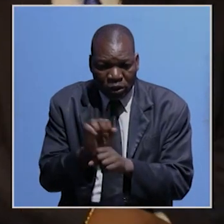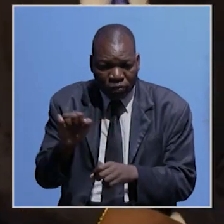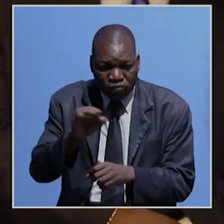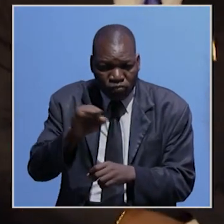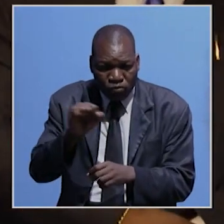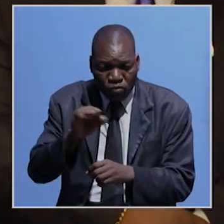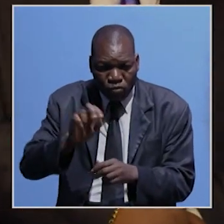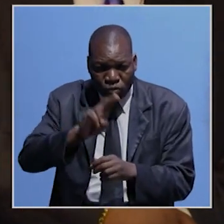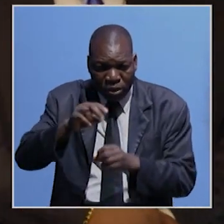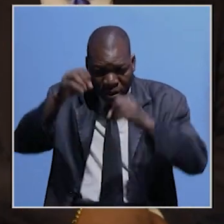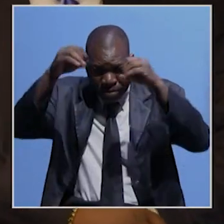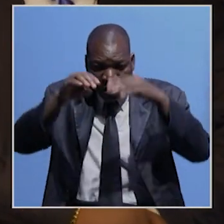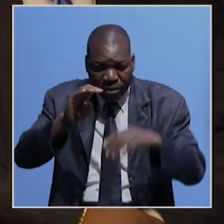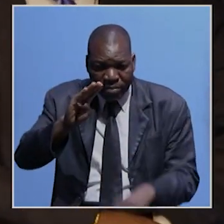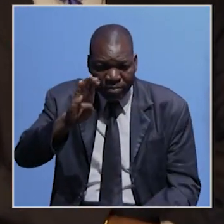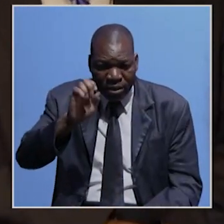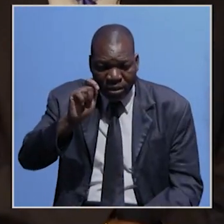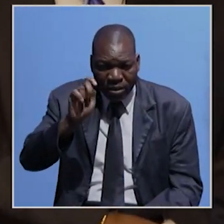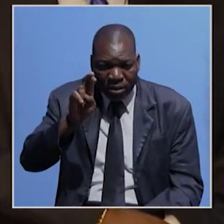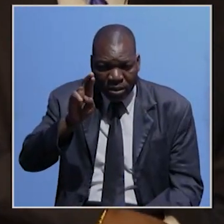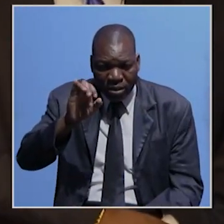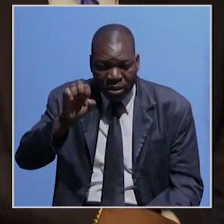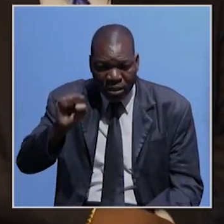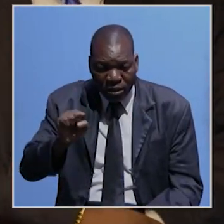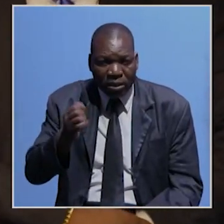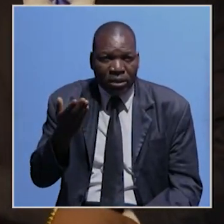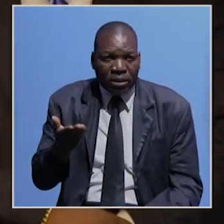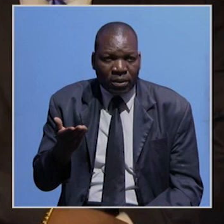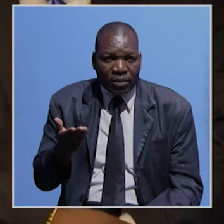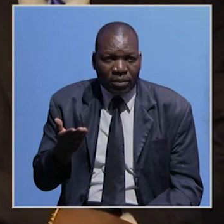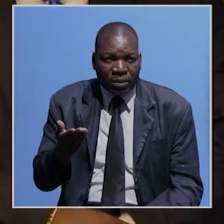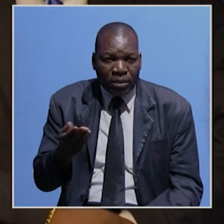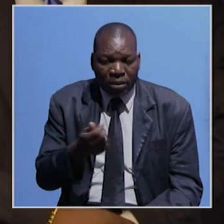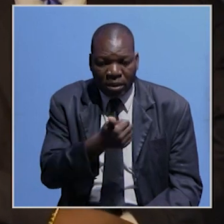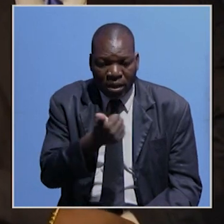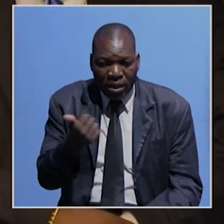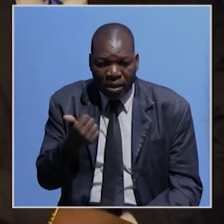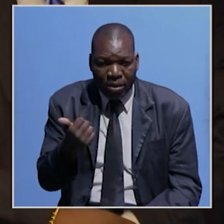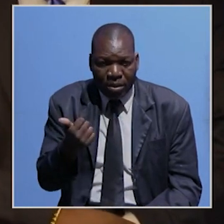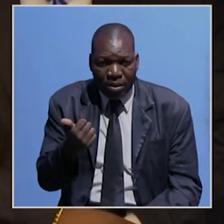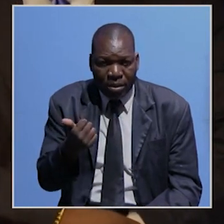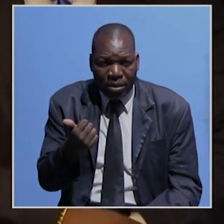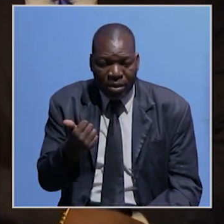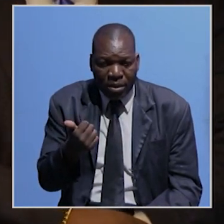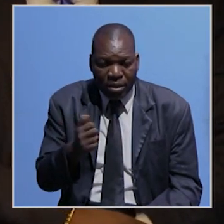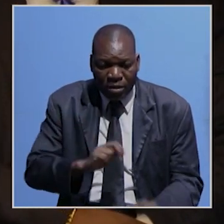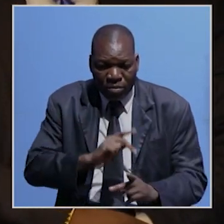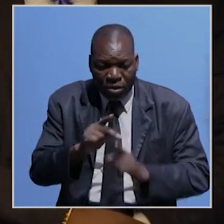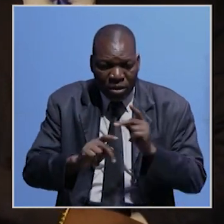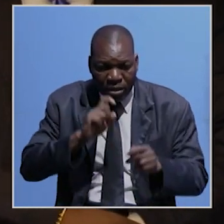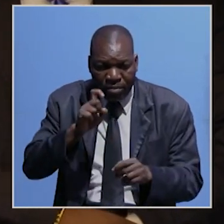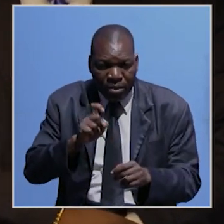battery, electric vehicle, but it's too small a company. Battery, other components, we must talk of